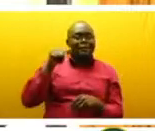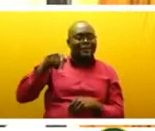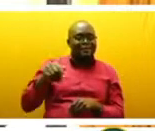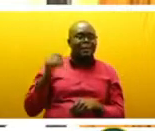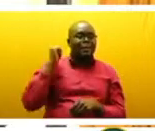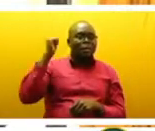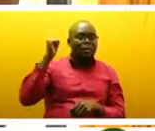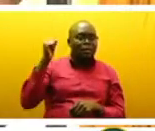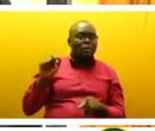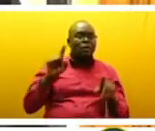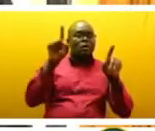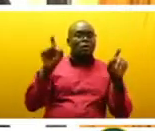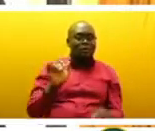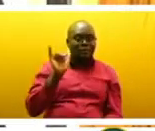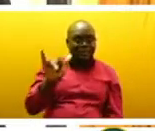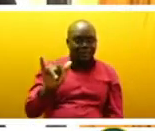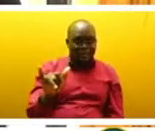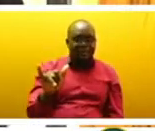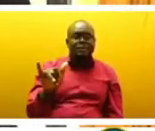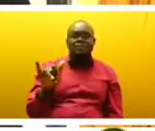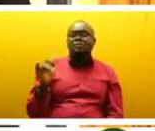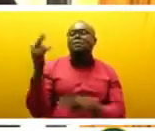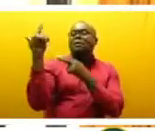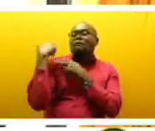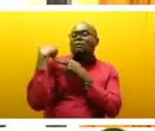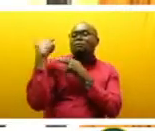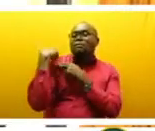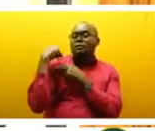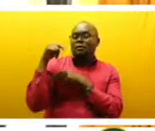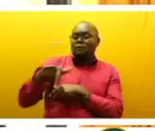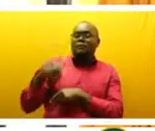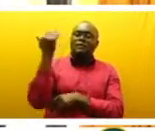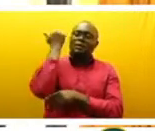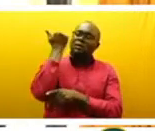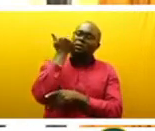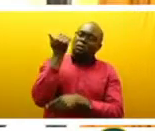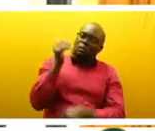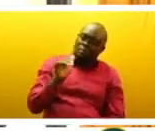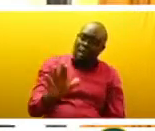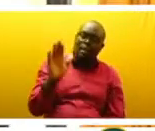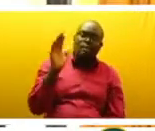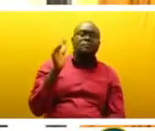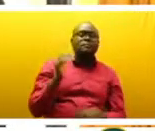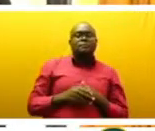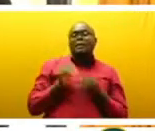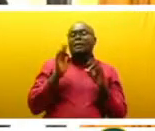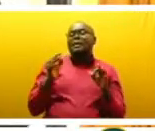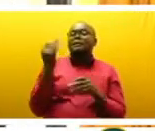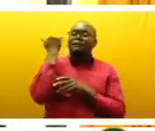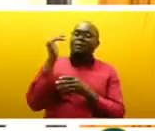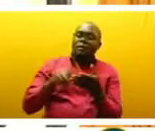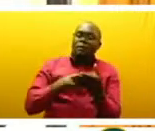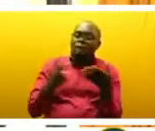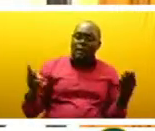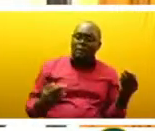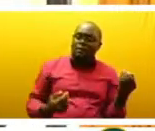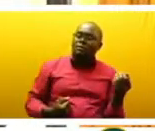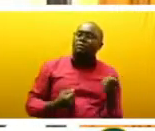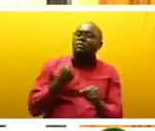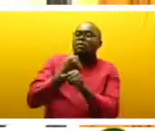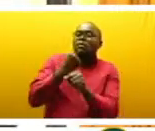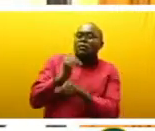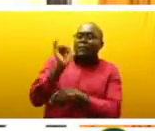political questions? That is a core function of this court. If the court fails to stand up to occasion,